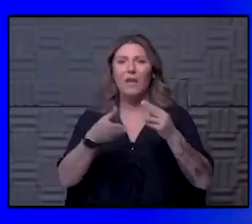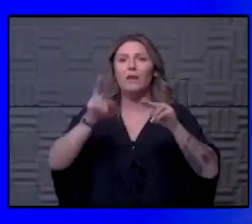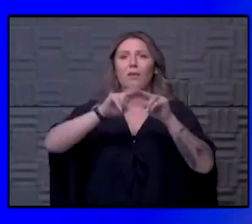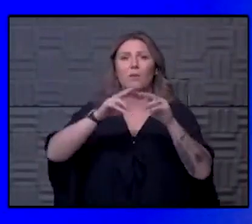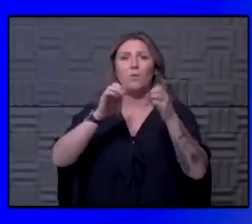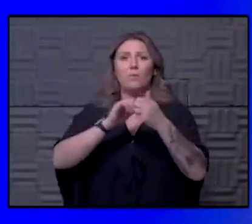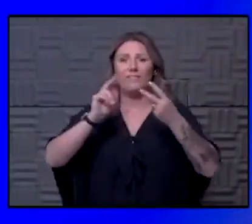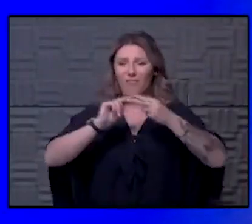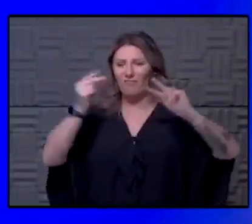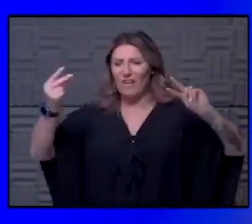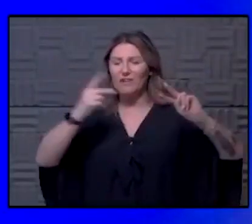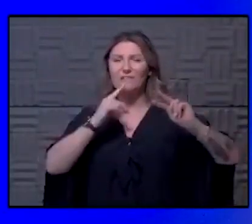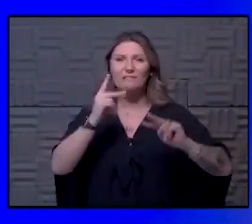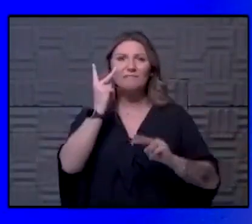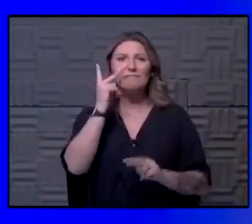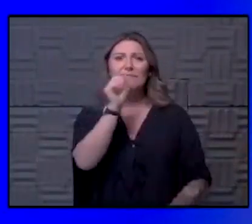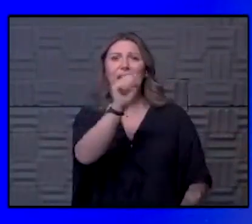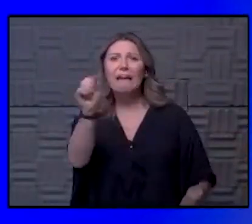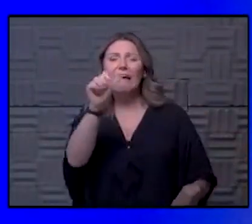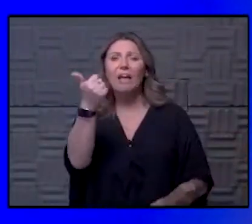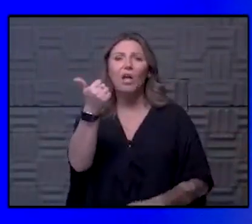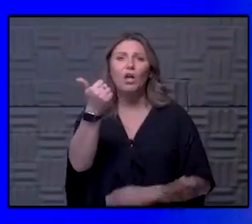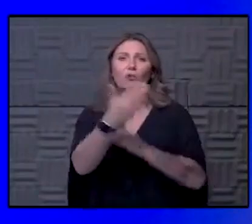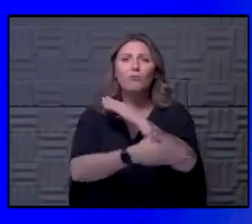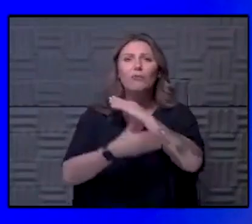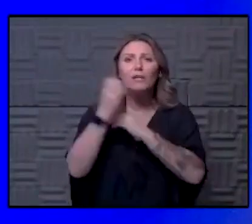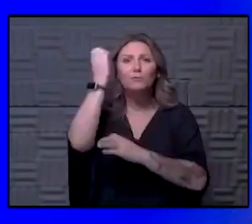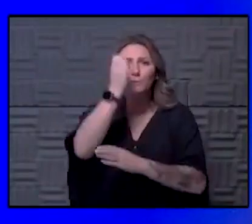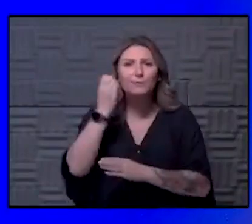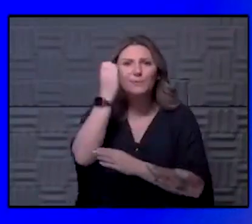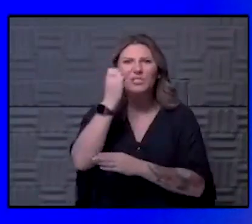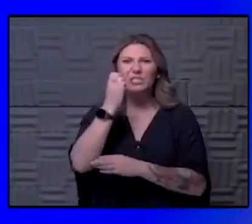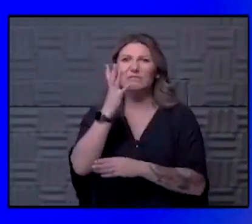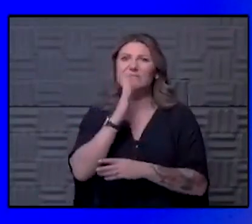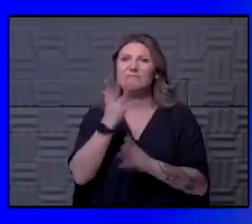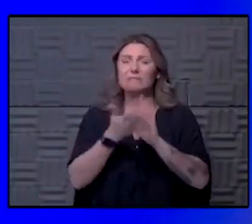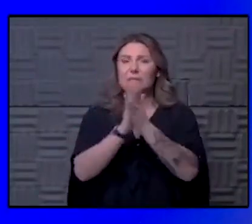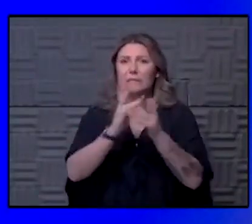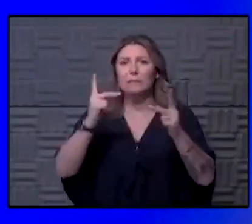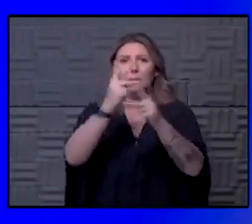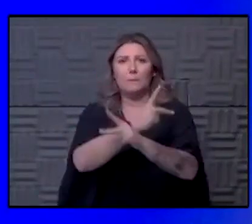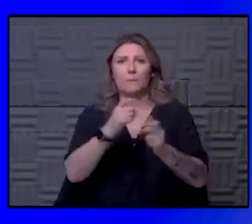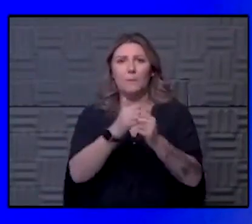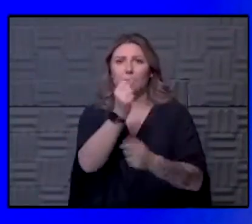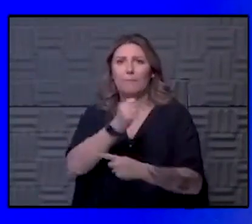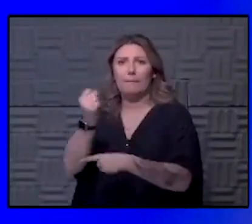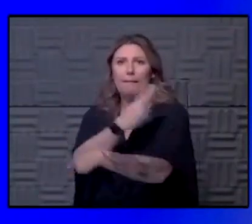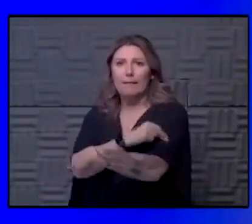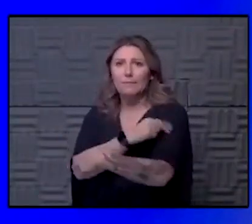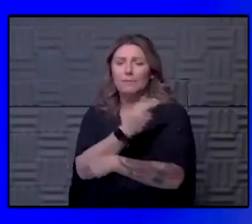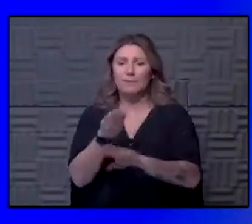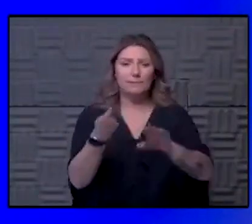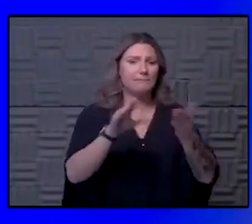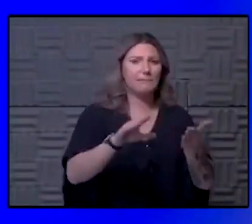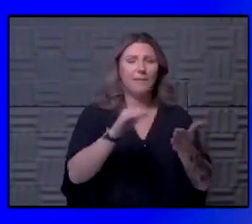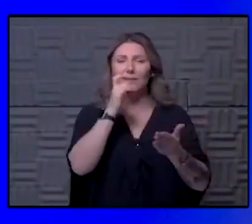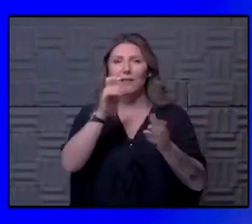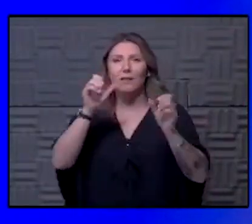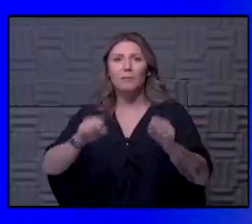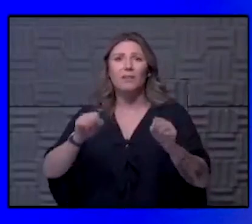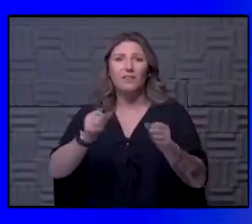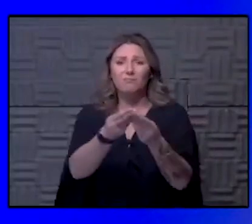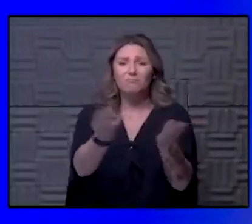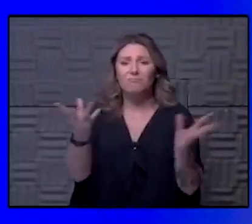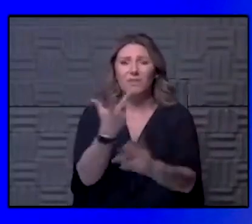amounts of variants. We've seen other countries in Europe that have doing much worse than we are as far as hospitalizations and death. They haven't had the ability to